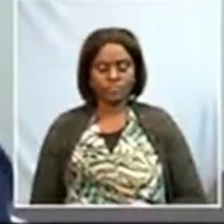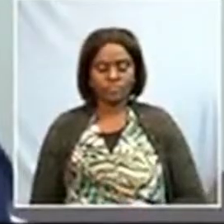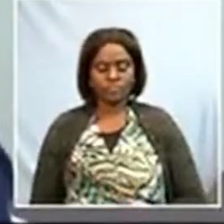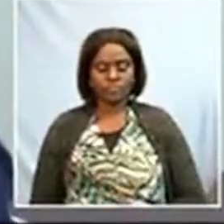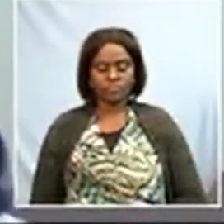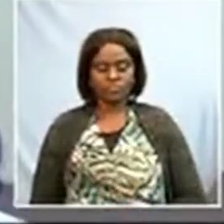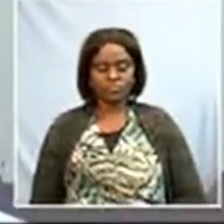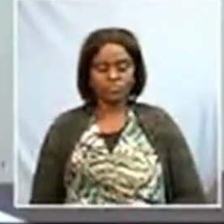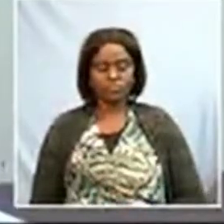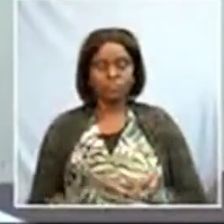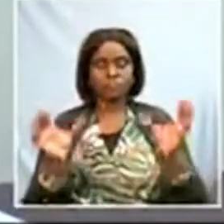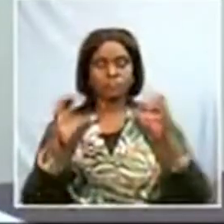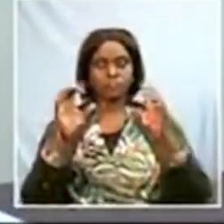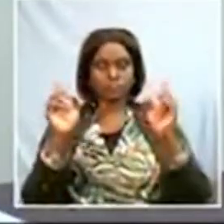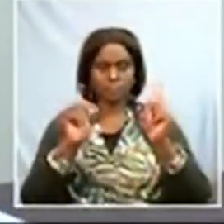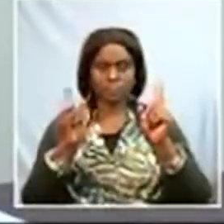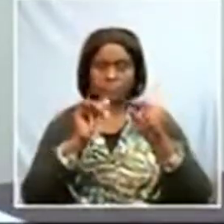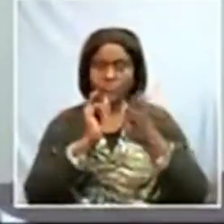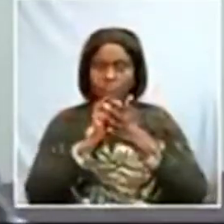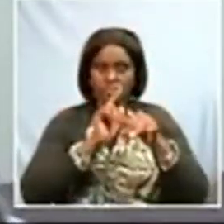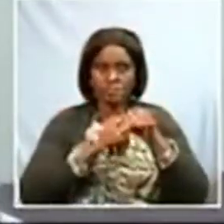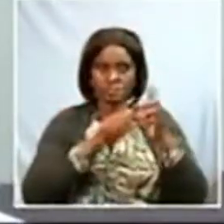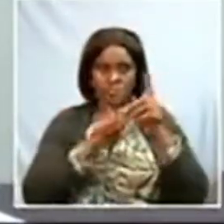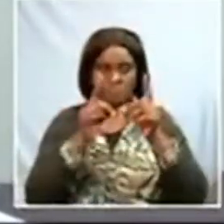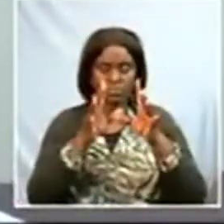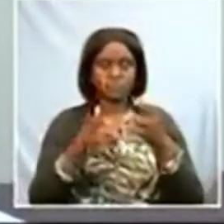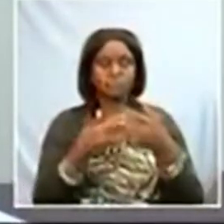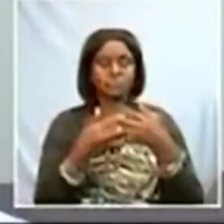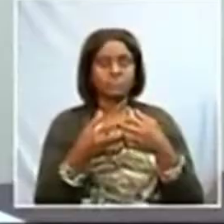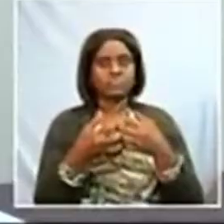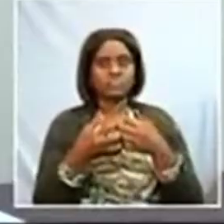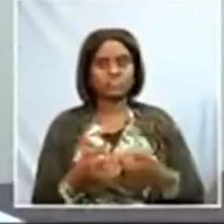So where was the council at that time? Direct engineering.